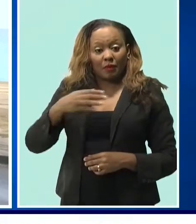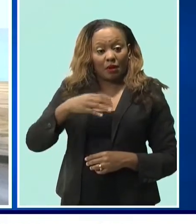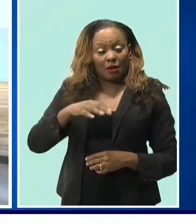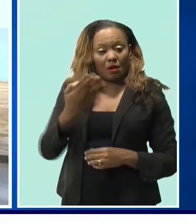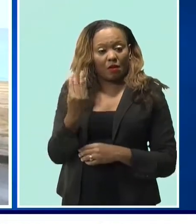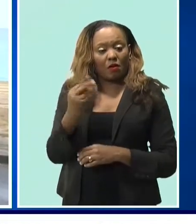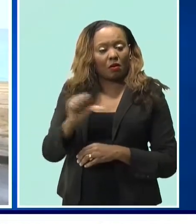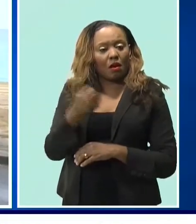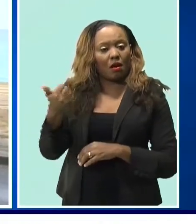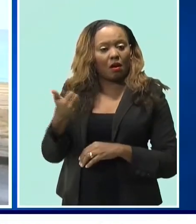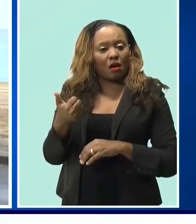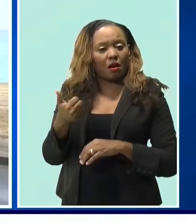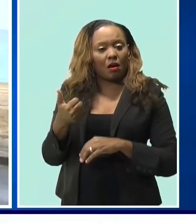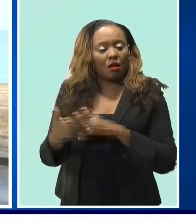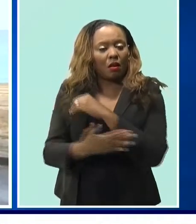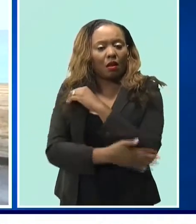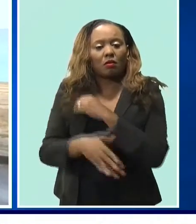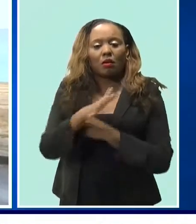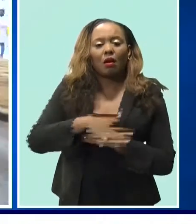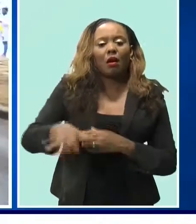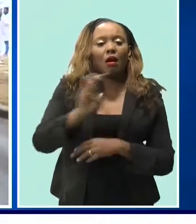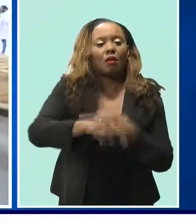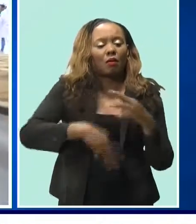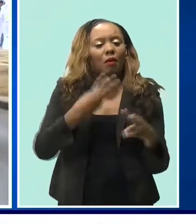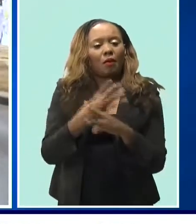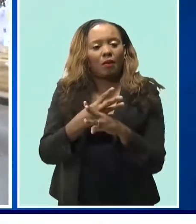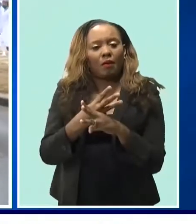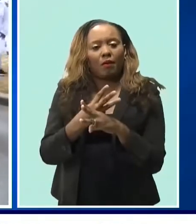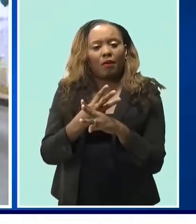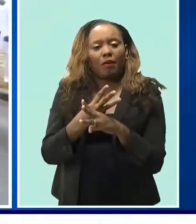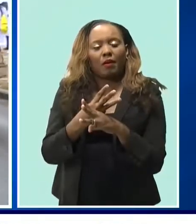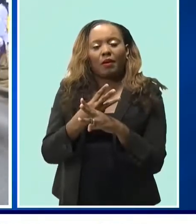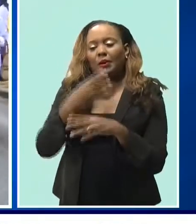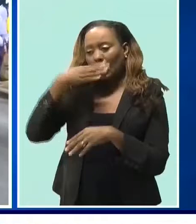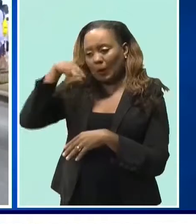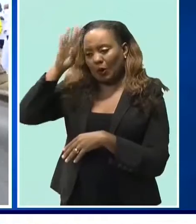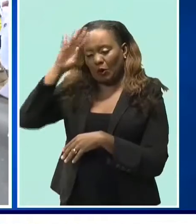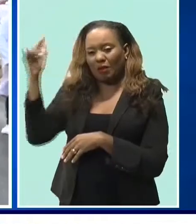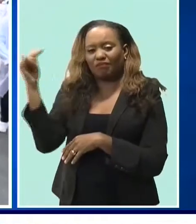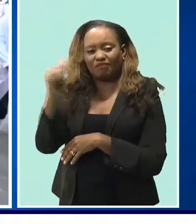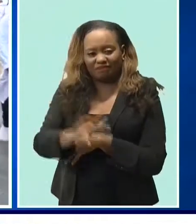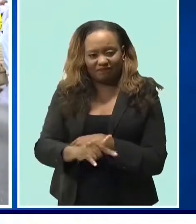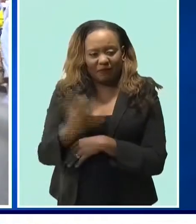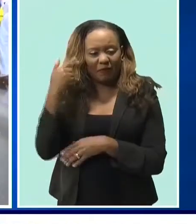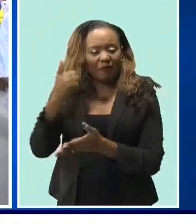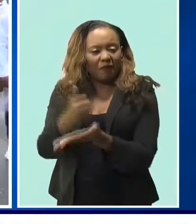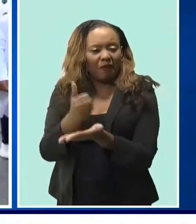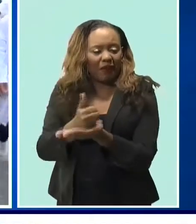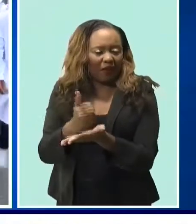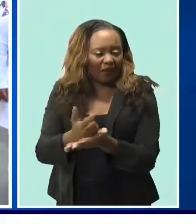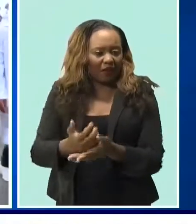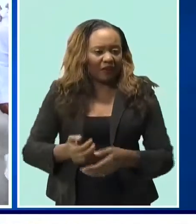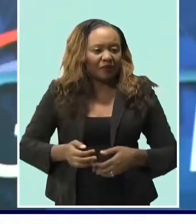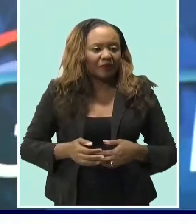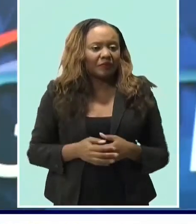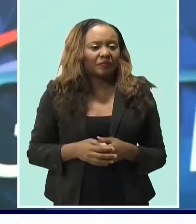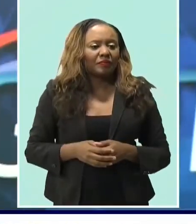other countries across the globe as the fight against COVID-19 continues. Lorna Jones, CBC